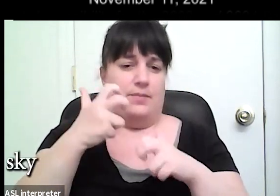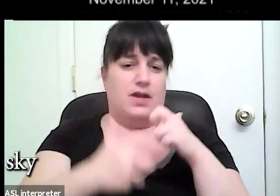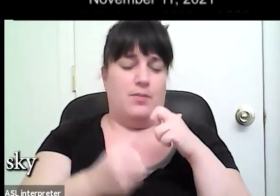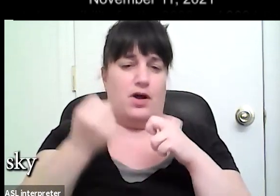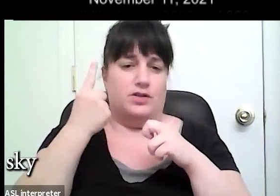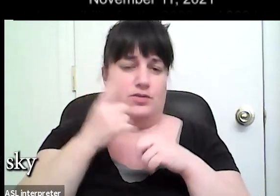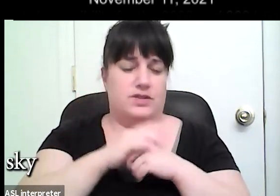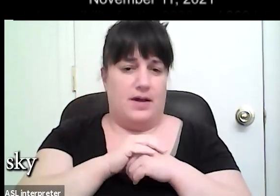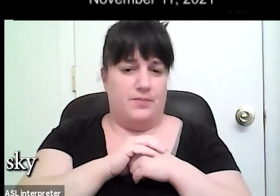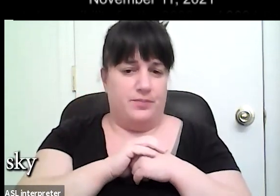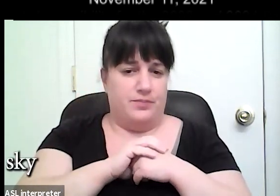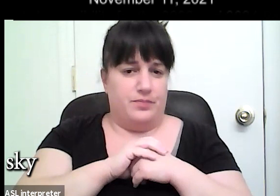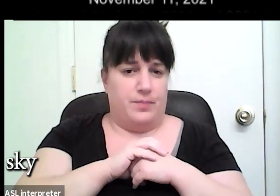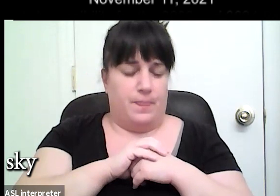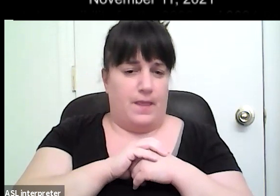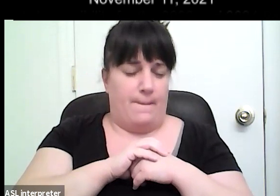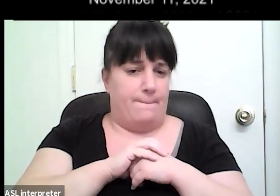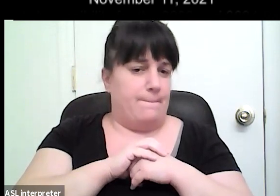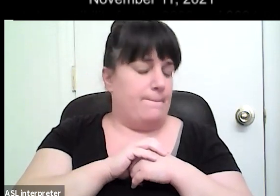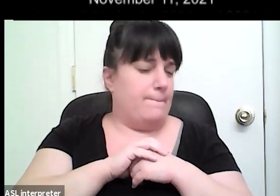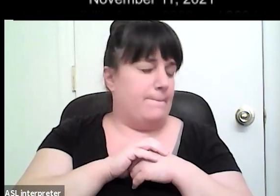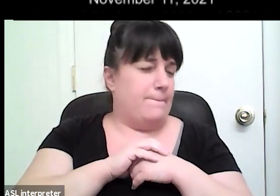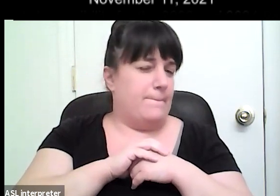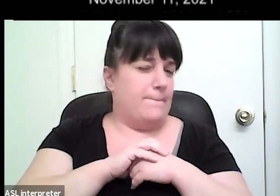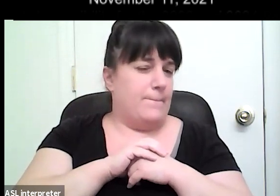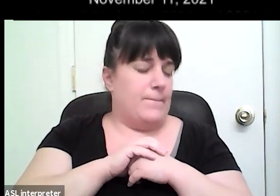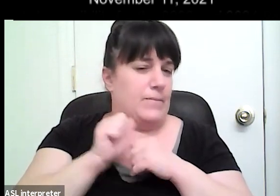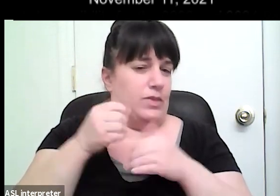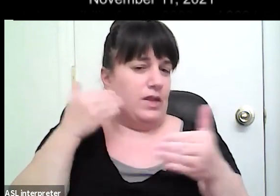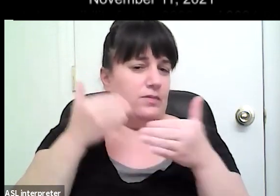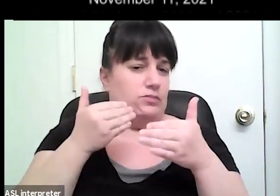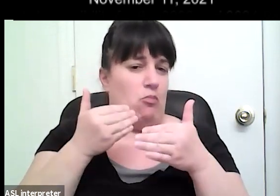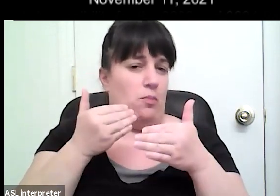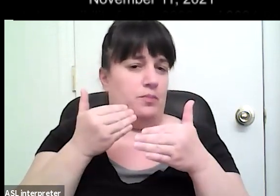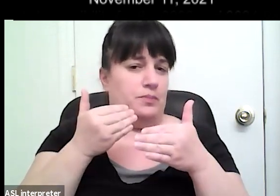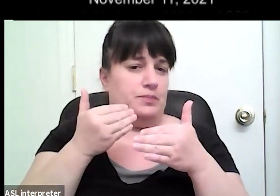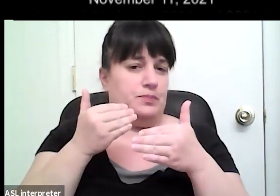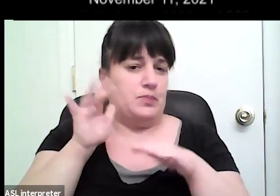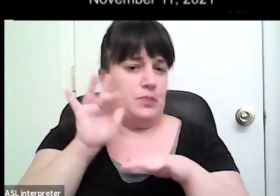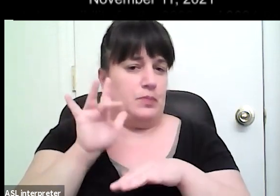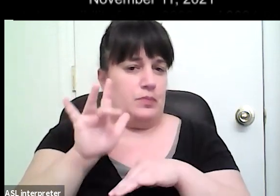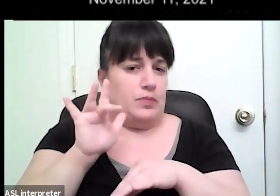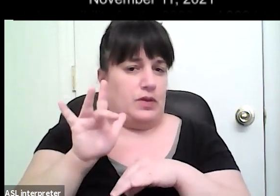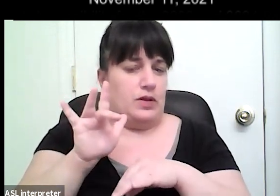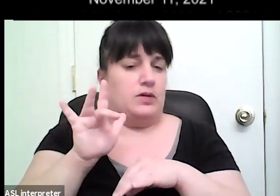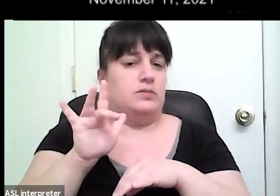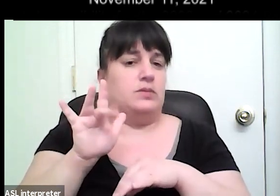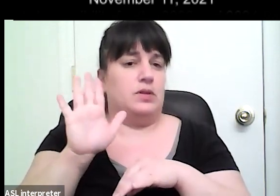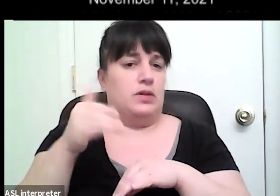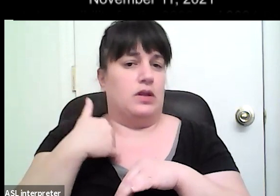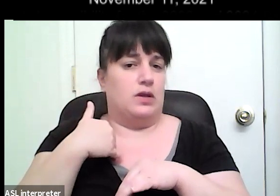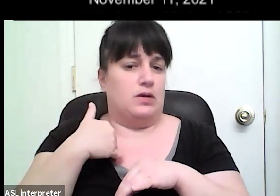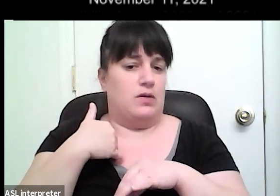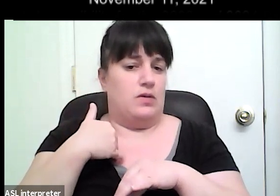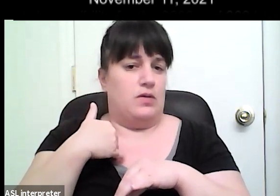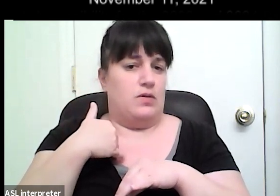and you could look through it in the OSIRIS-REx. sky, and then you can zoom into it by Magnify. tapping on the screen, and then you will have Bennu